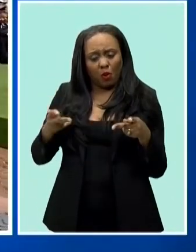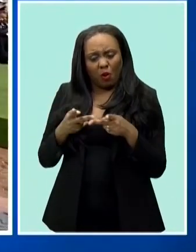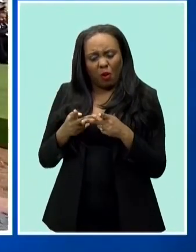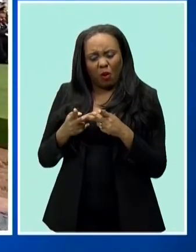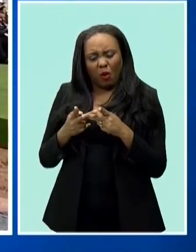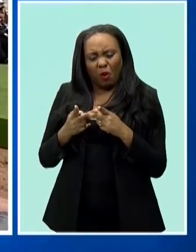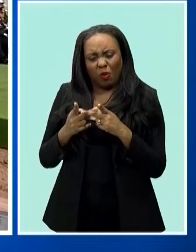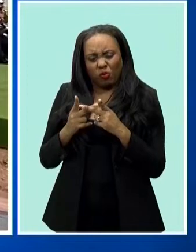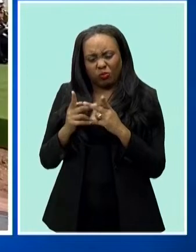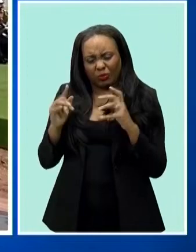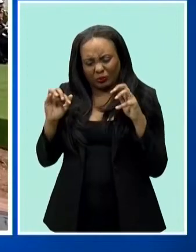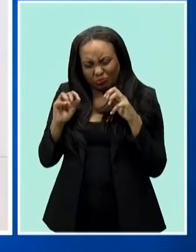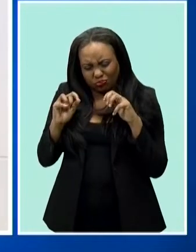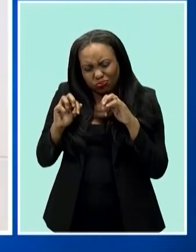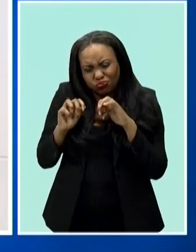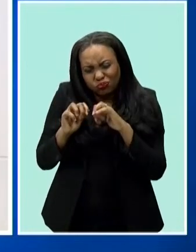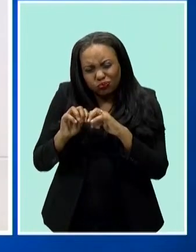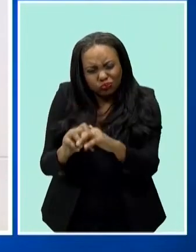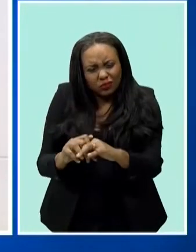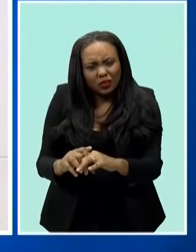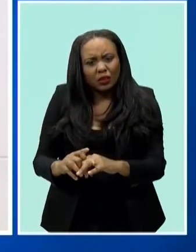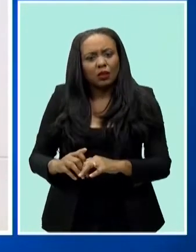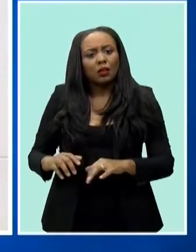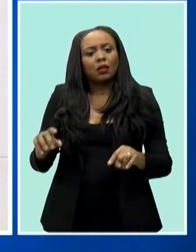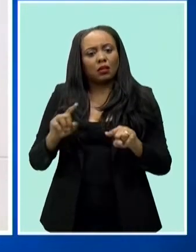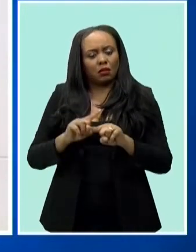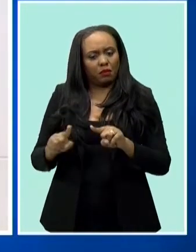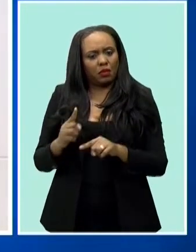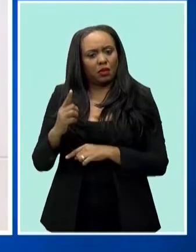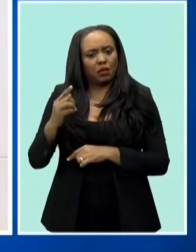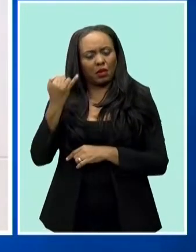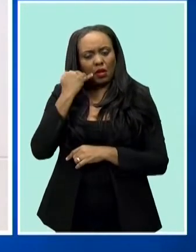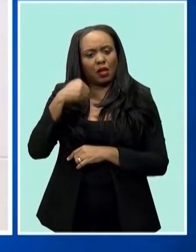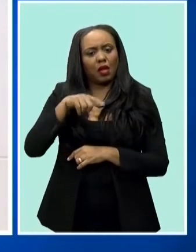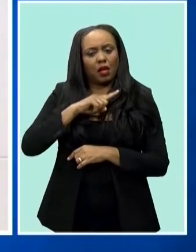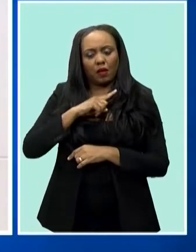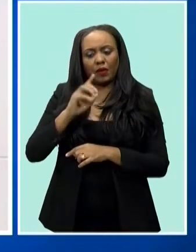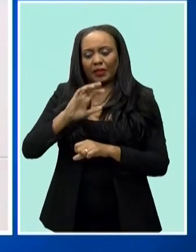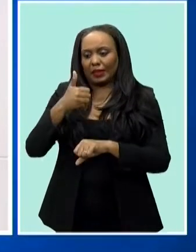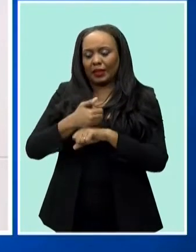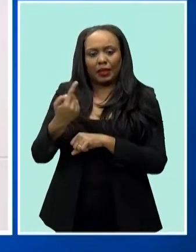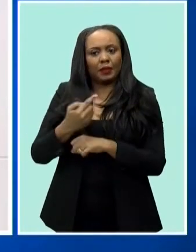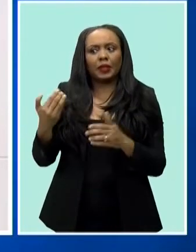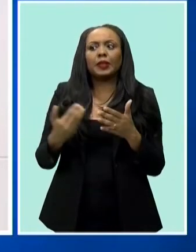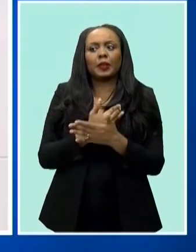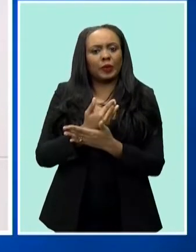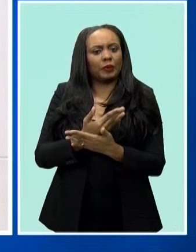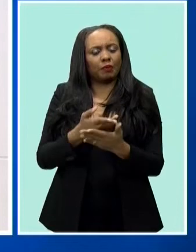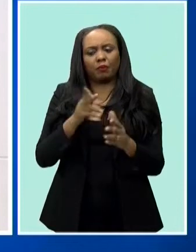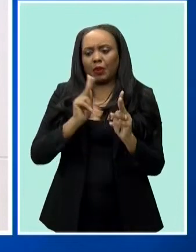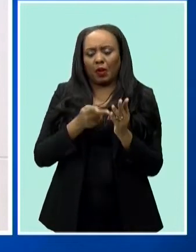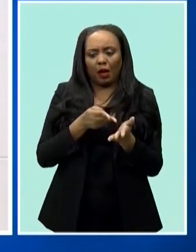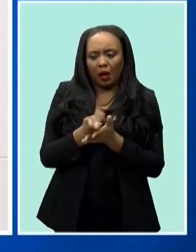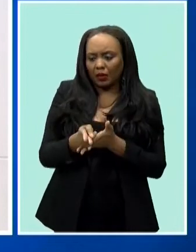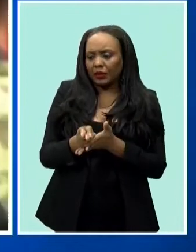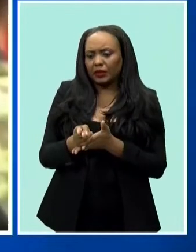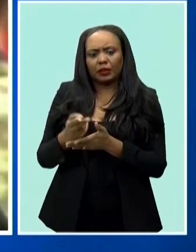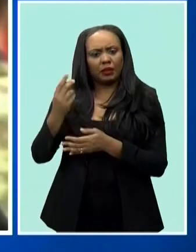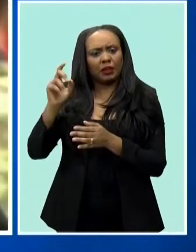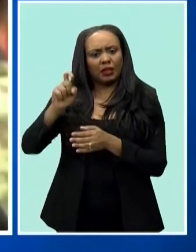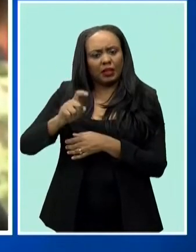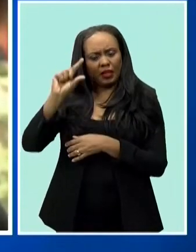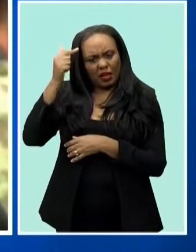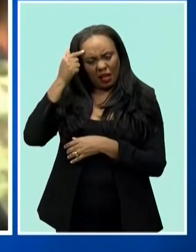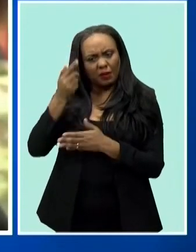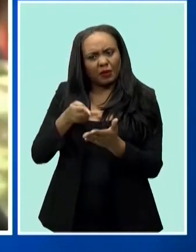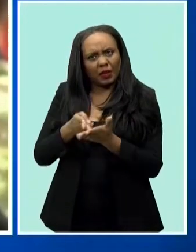of how a rational policy of austerity can be delivered under a framework of honesty, which is needed by the government of our country. The